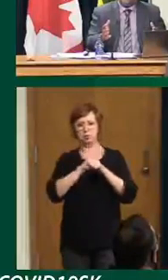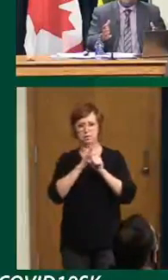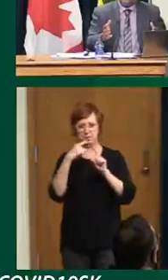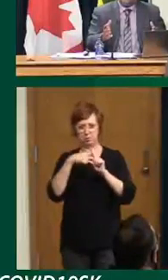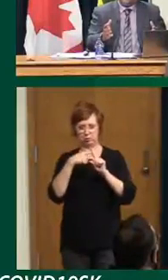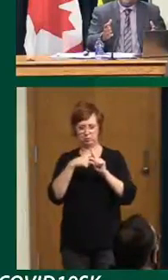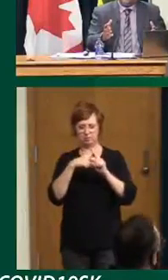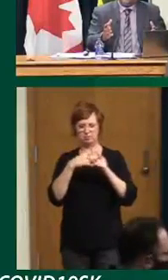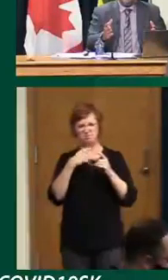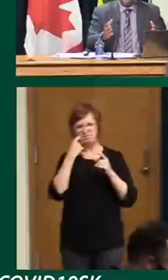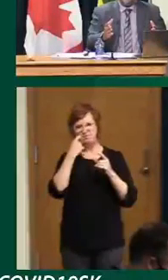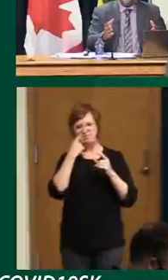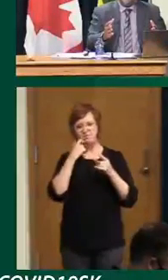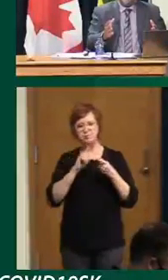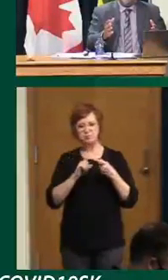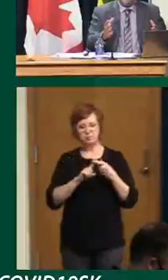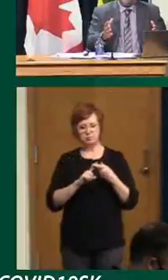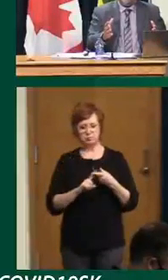our